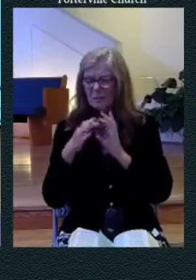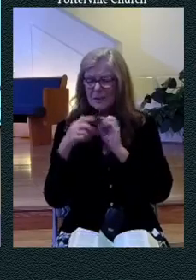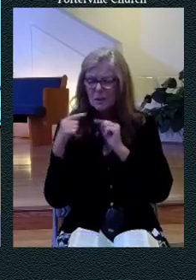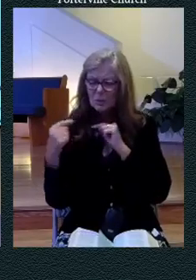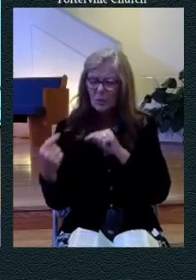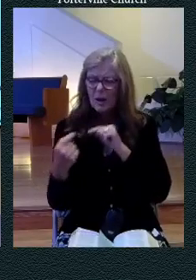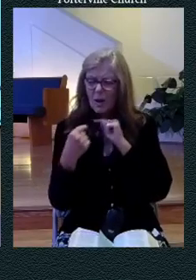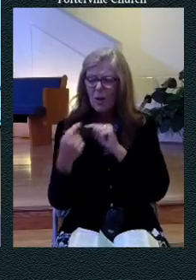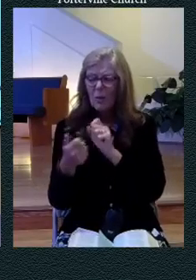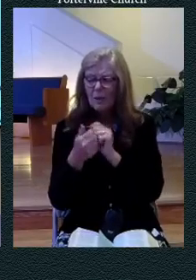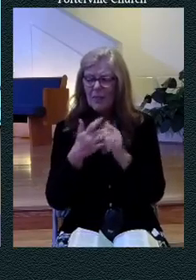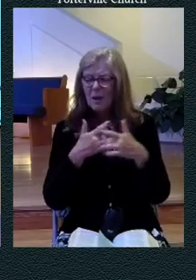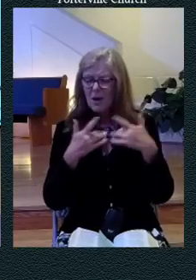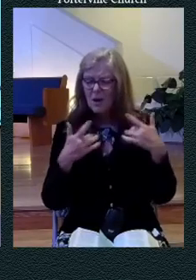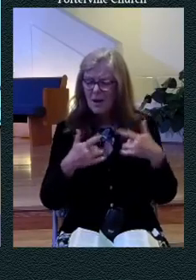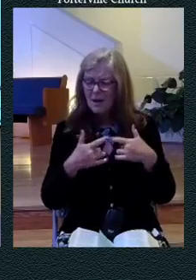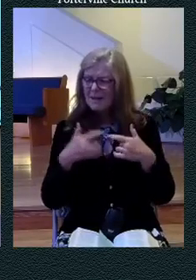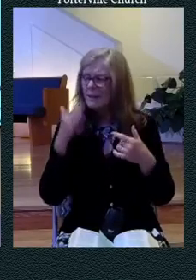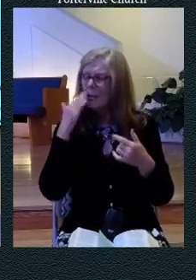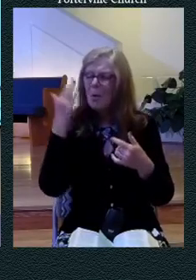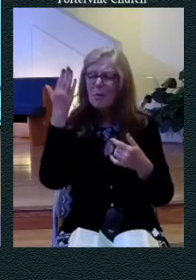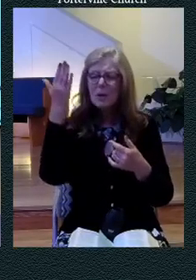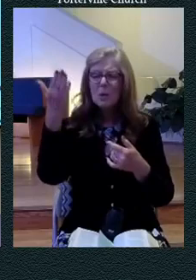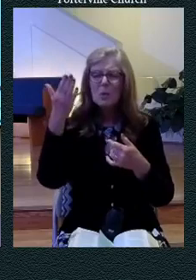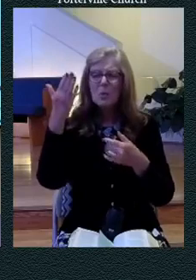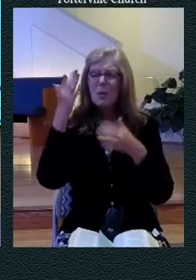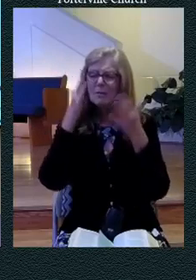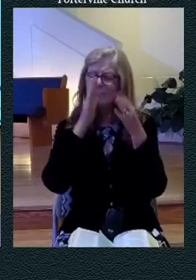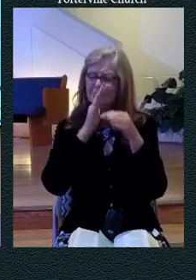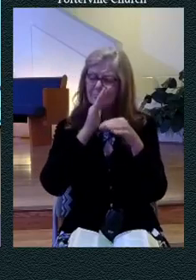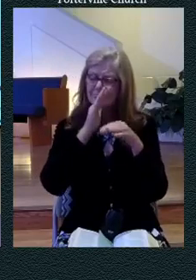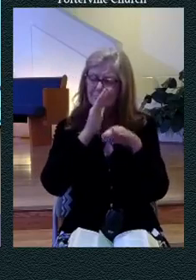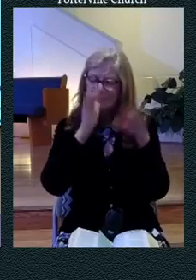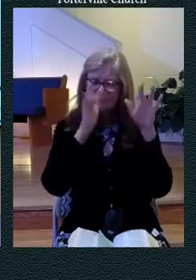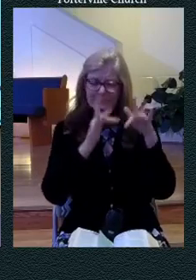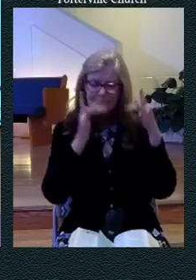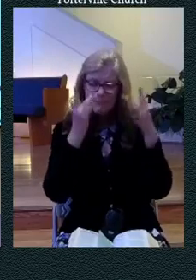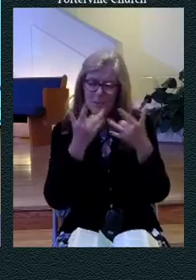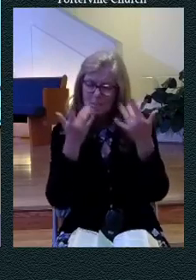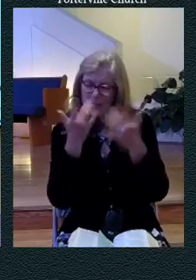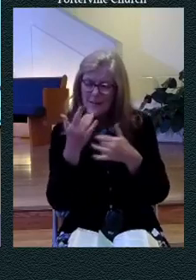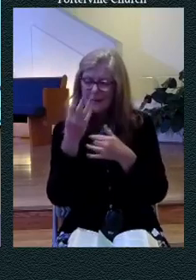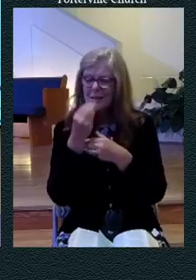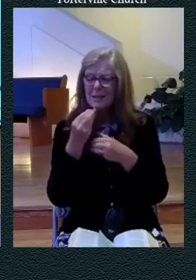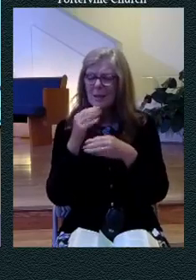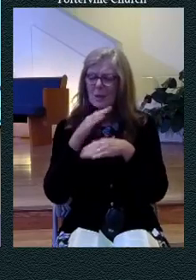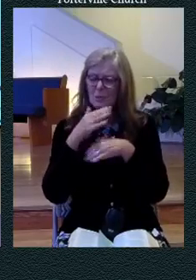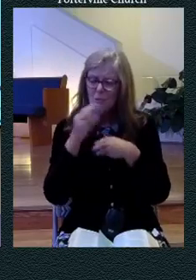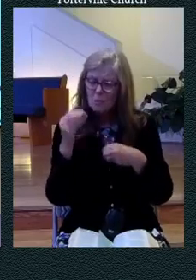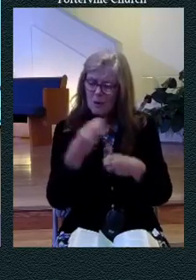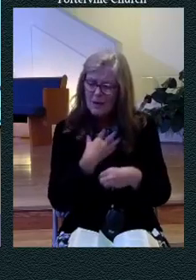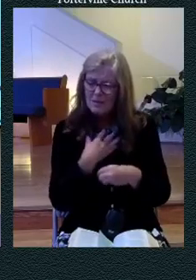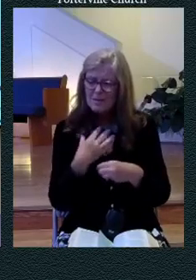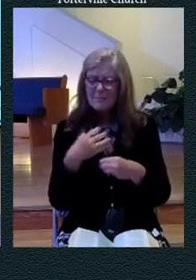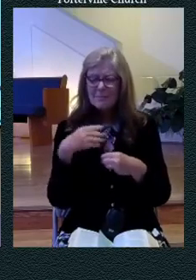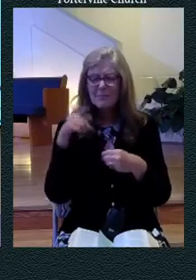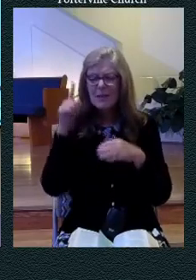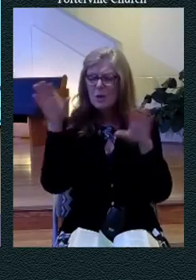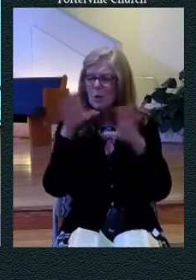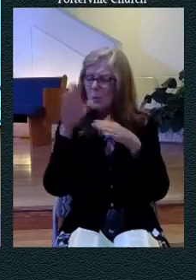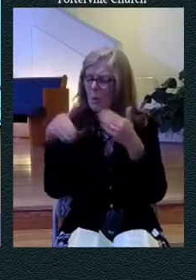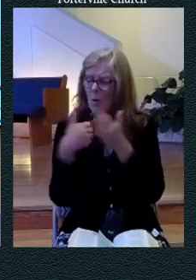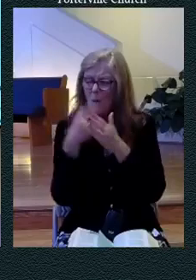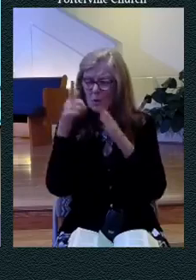hearts, but You are compassionate and gracious. Lord, draw us close to You. Do all that You are well able to